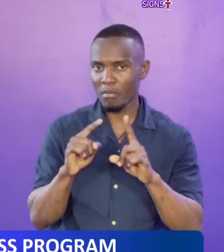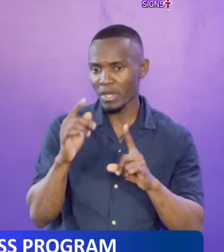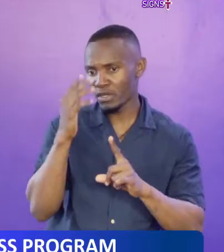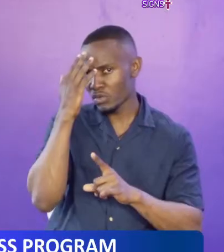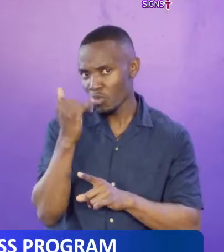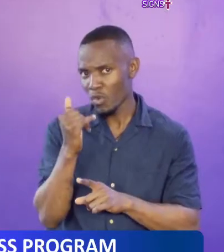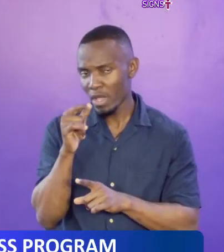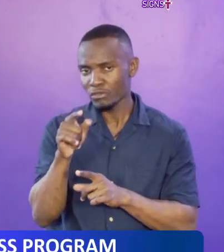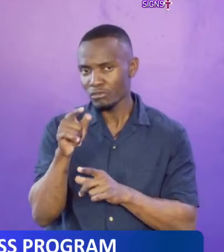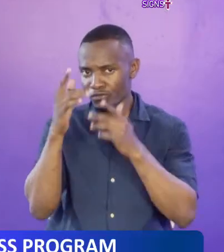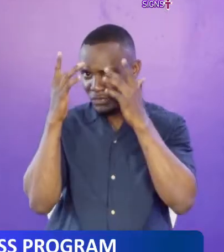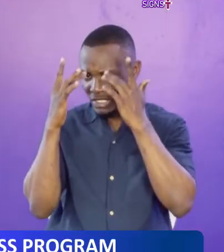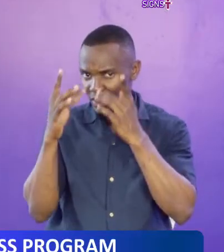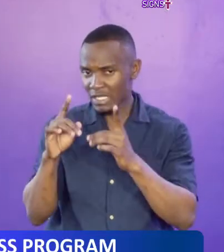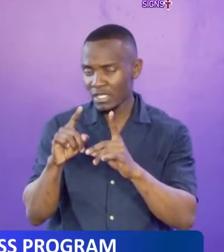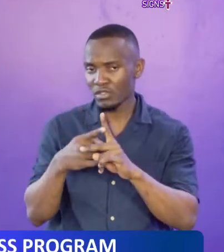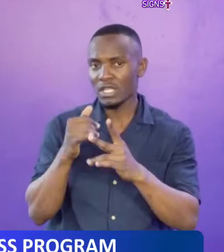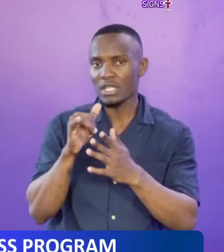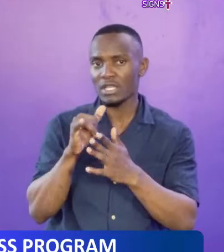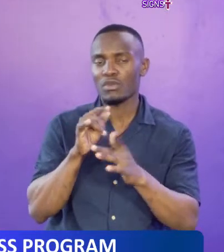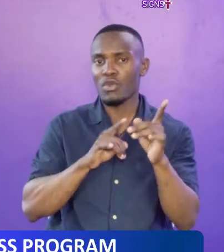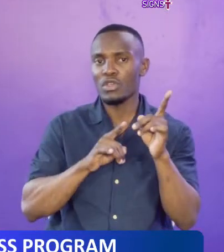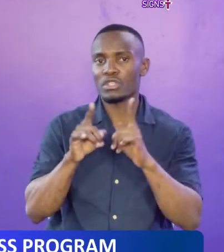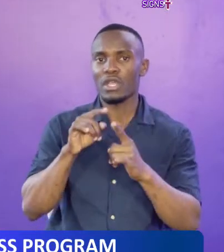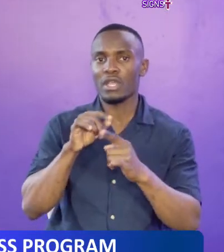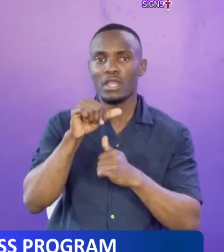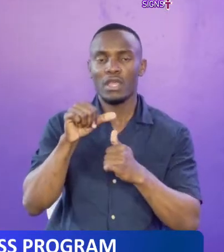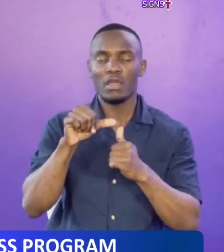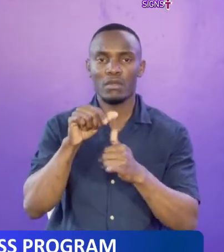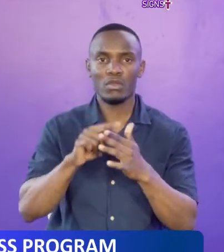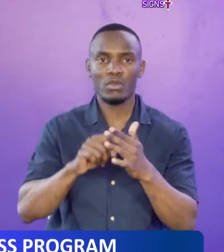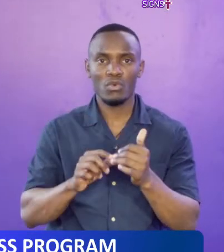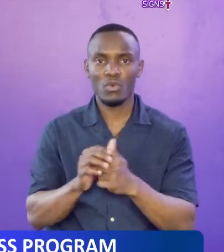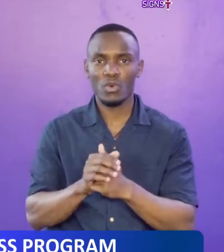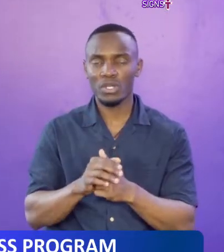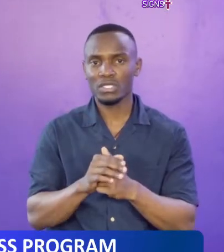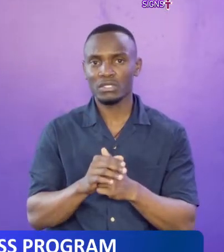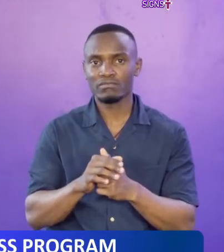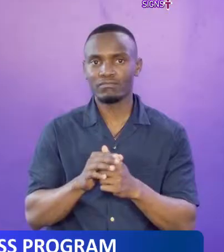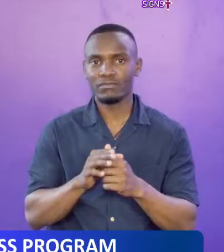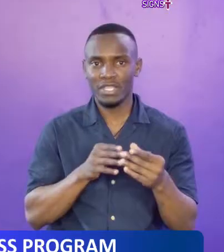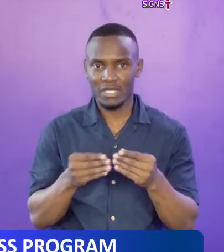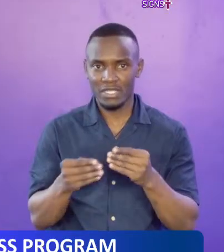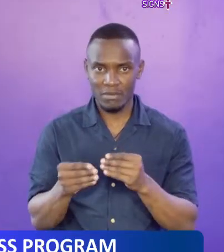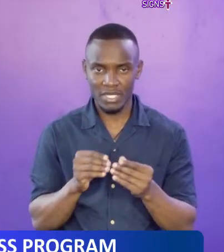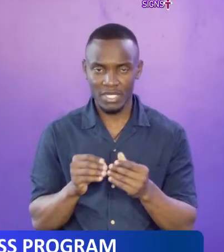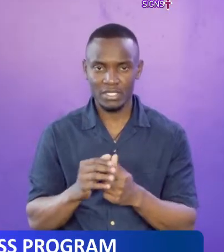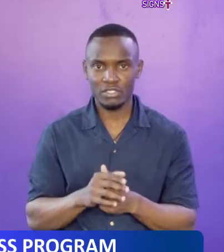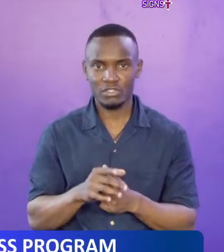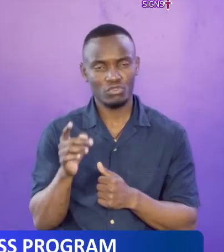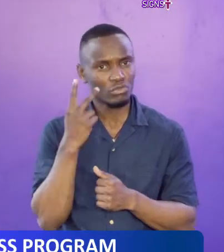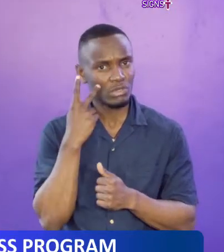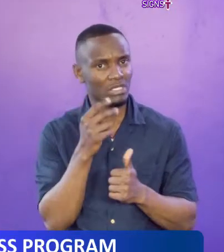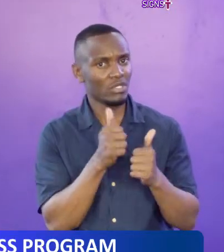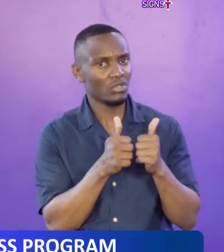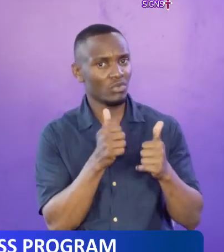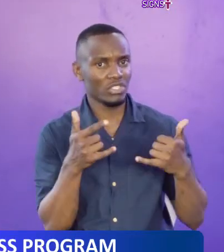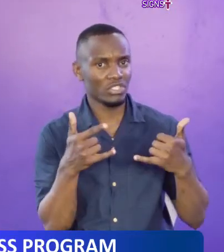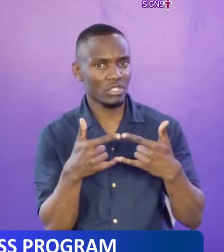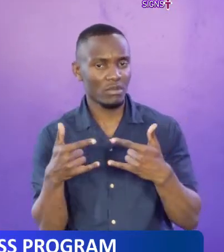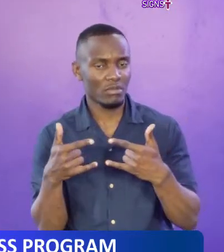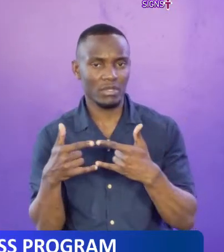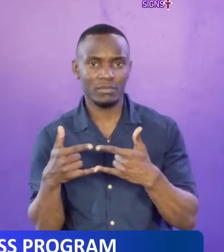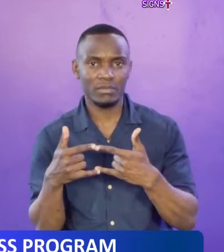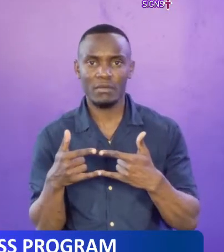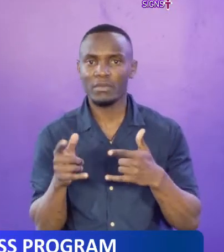start that journey around disability inclusion and ICT? What gaps? Paint a picture for us. What gaps did you come across and you're